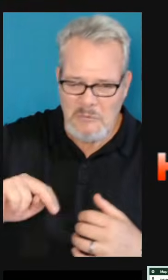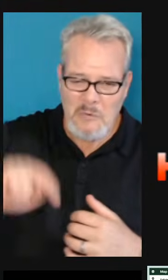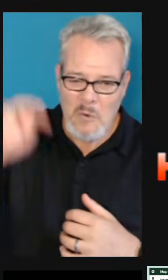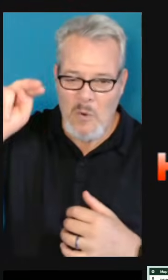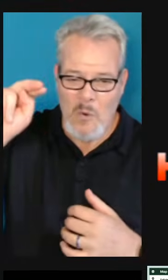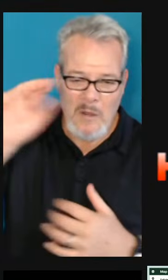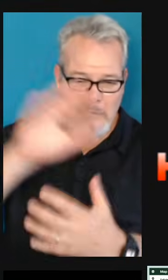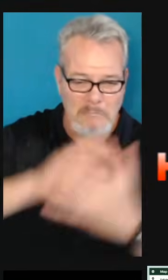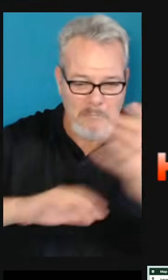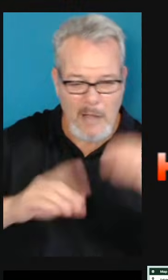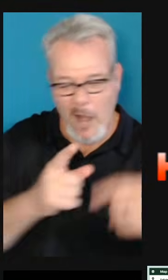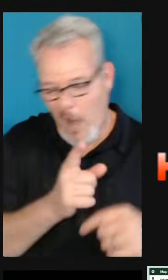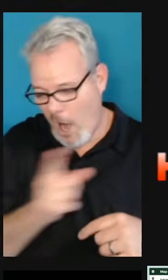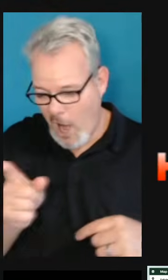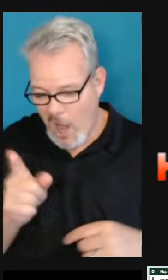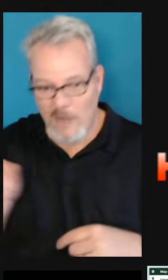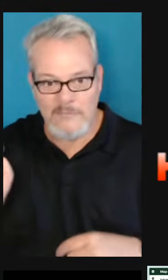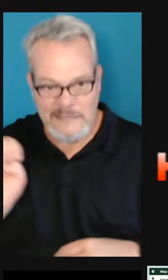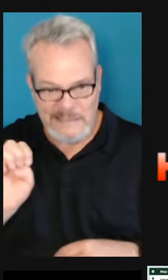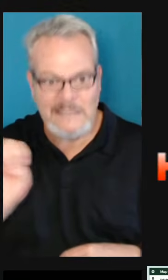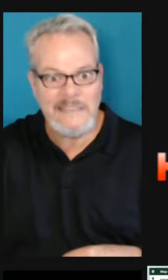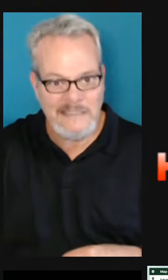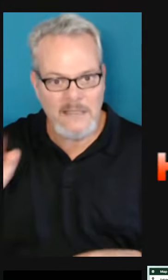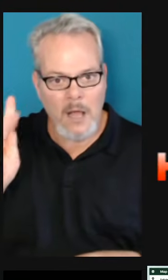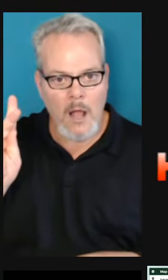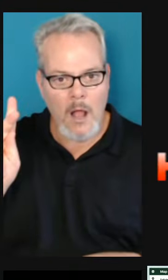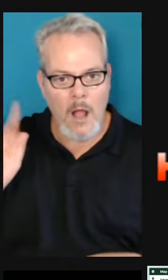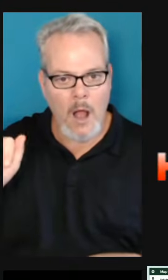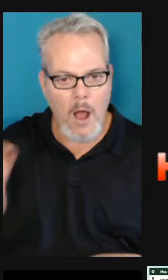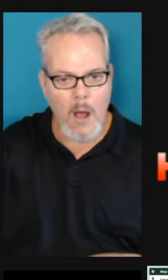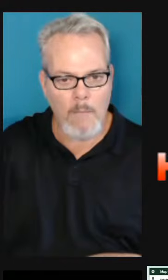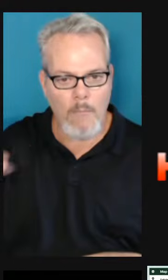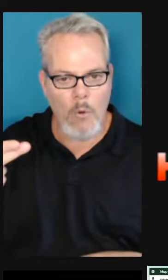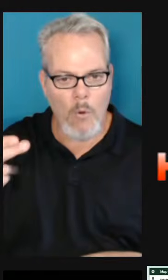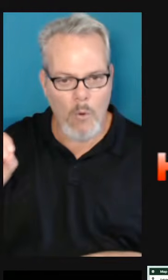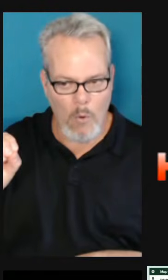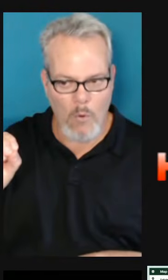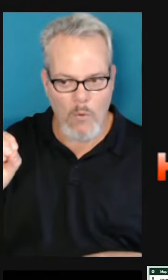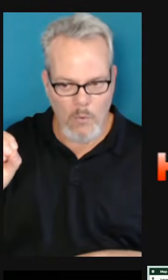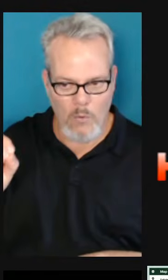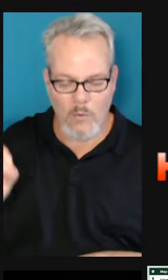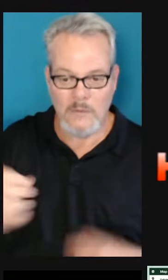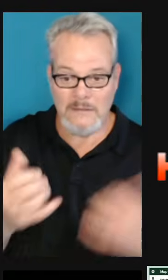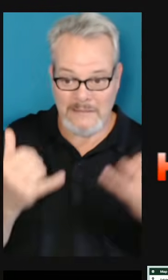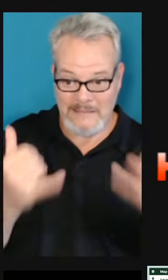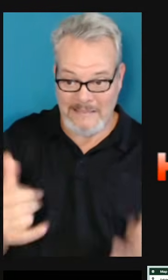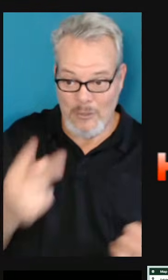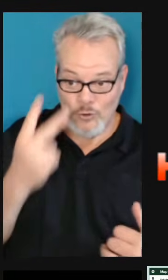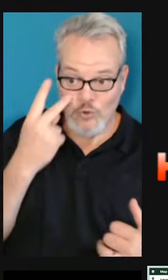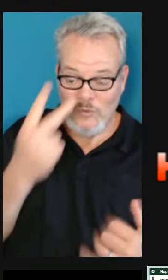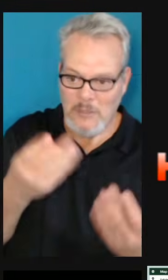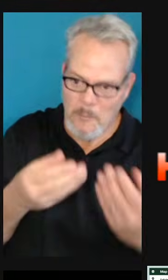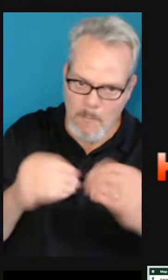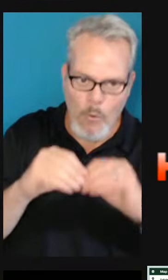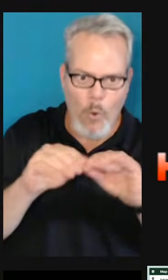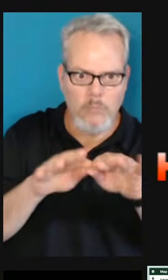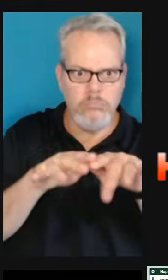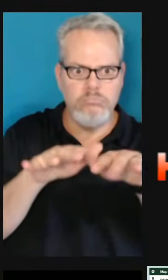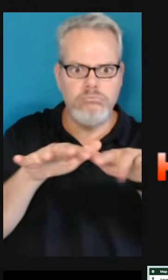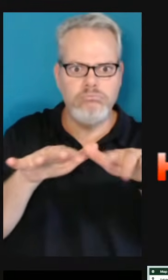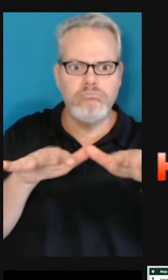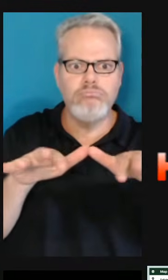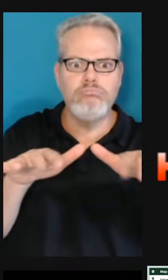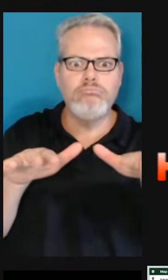well. So switching to our particle layer, you can see that's a little bit more widespread